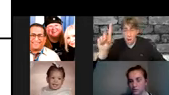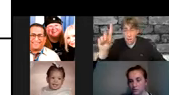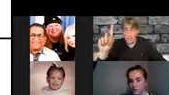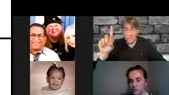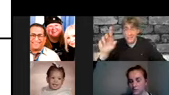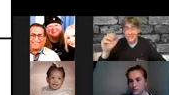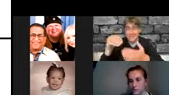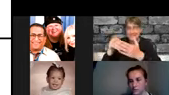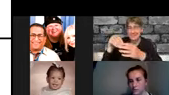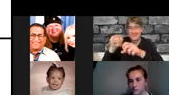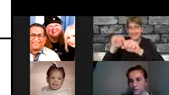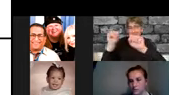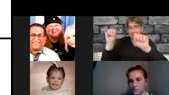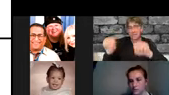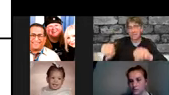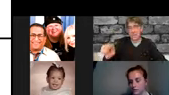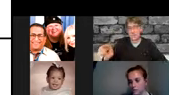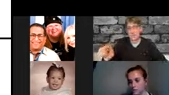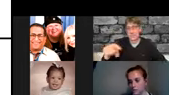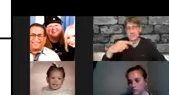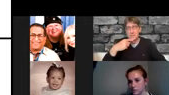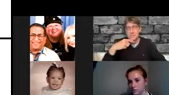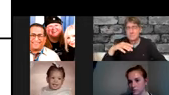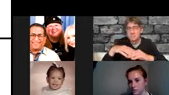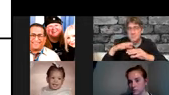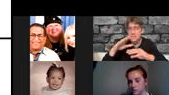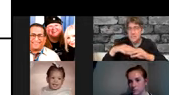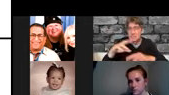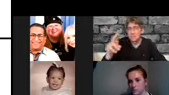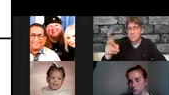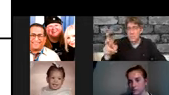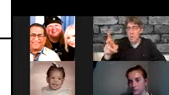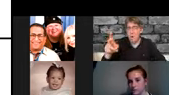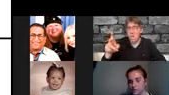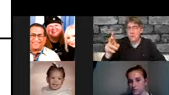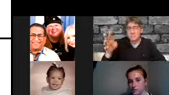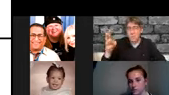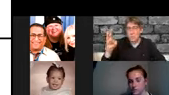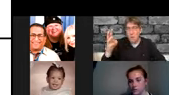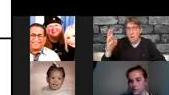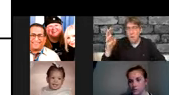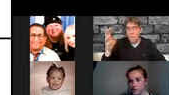has a minimum of like $2 or $4 and a max. And when